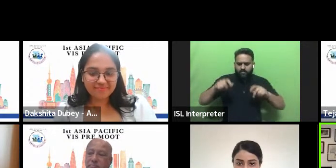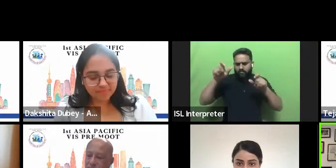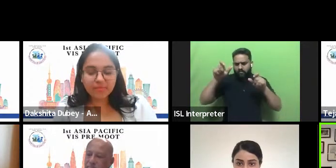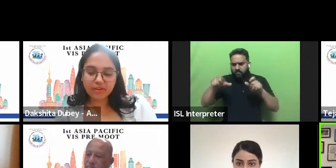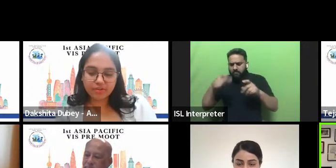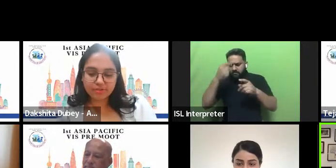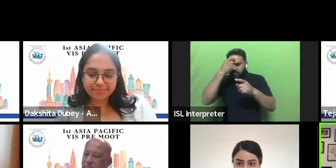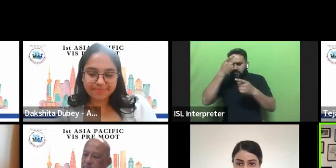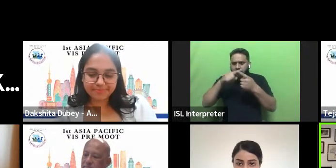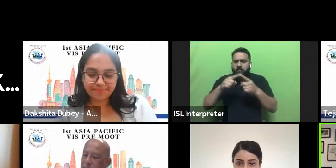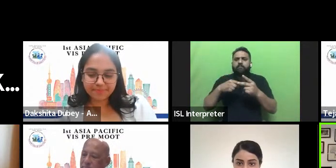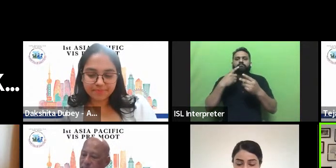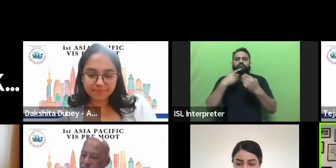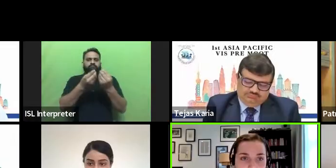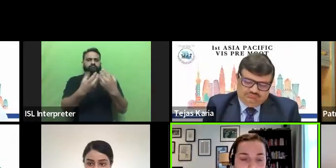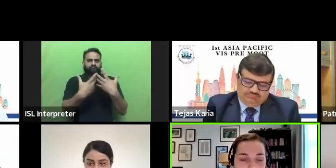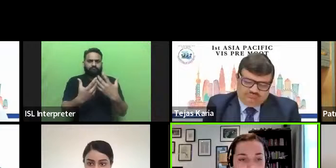replying.